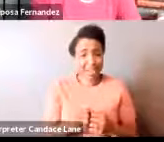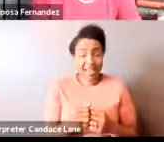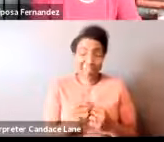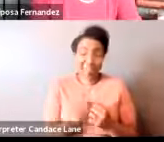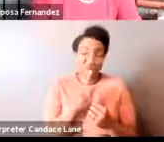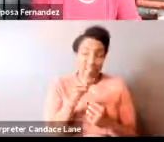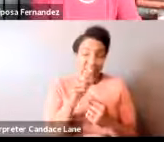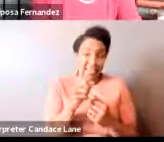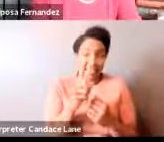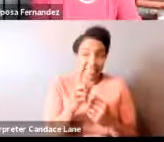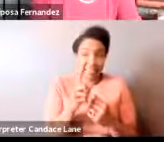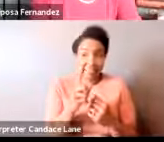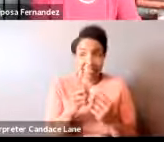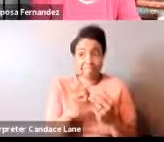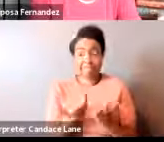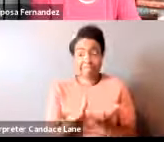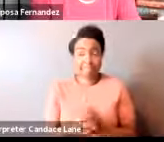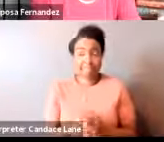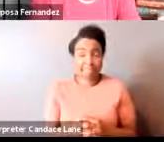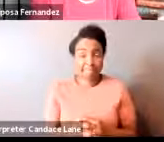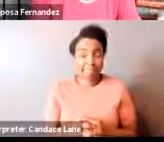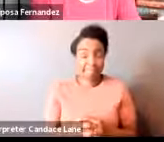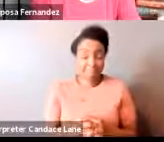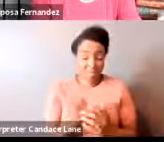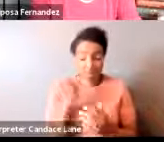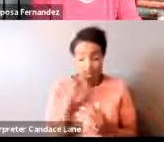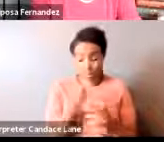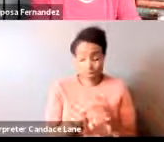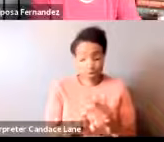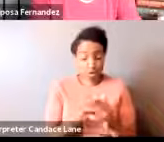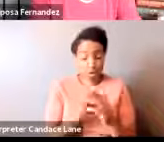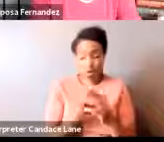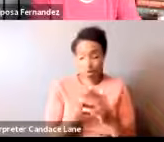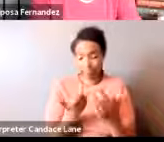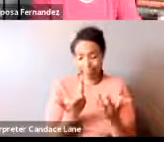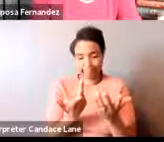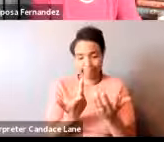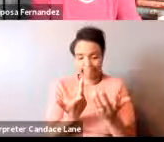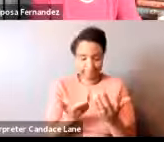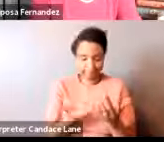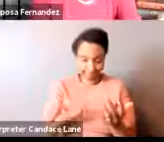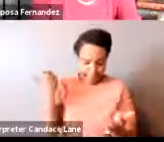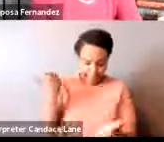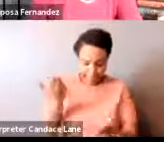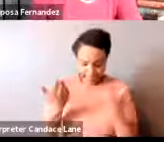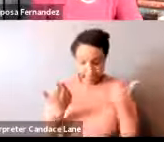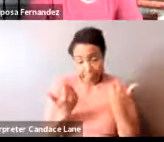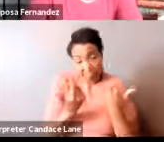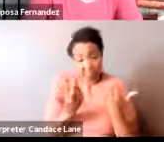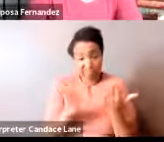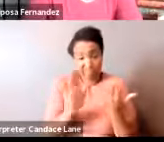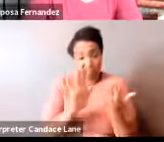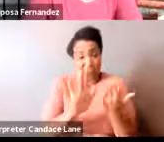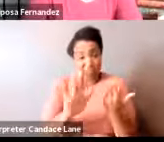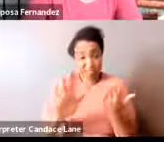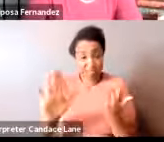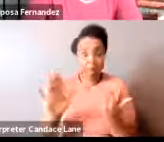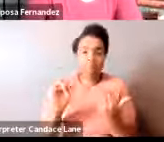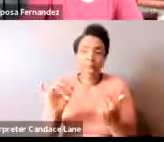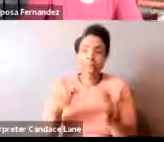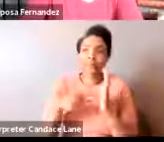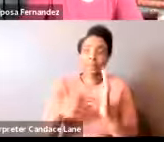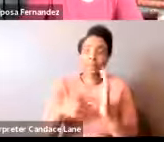it is how you dive into it. I think in the case of like the haiku, I didn't set